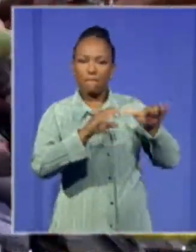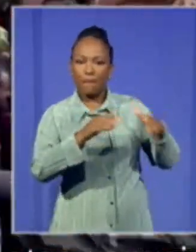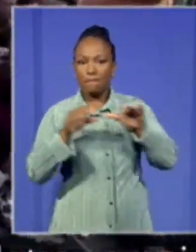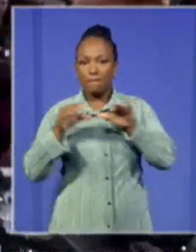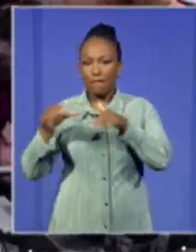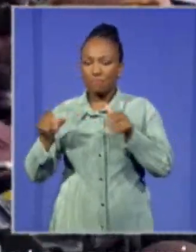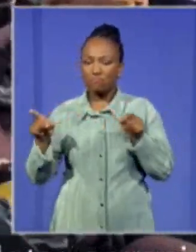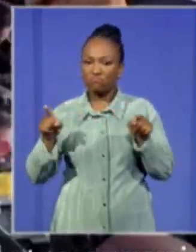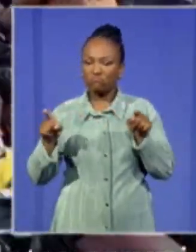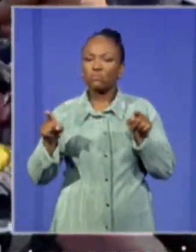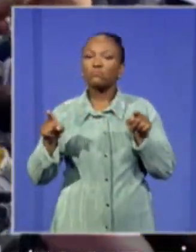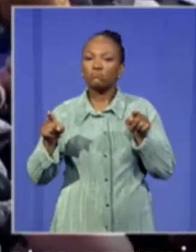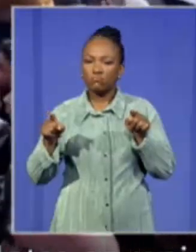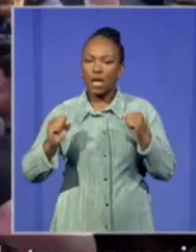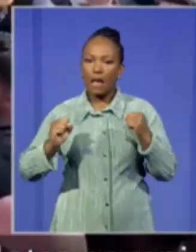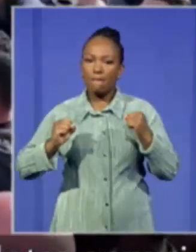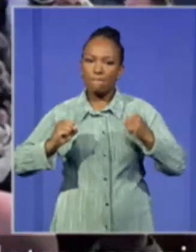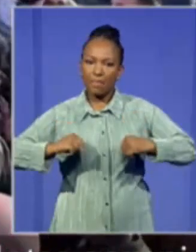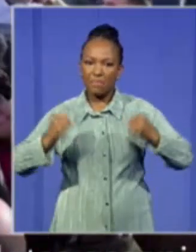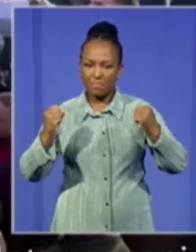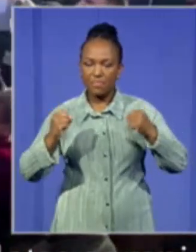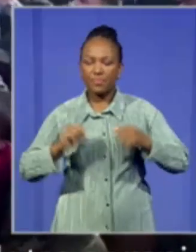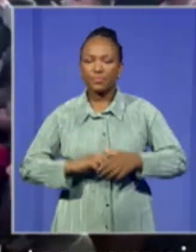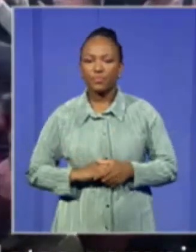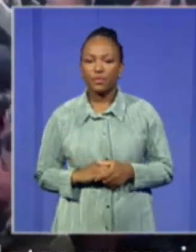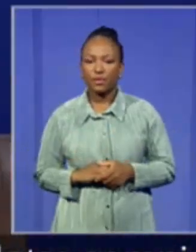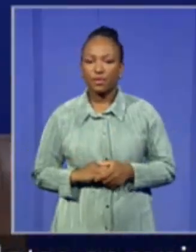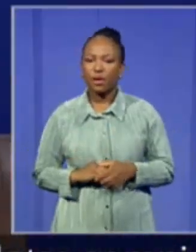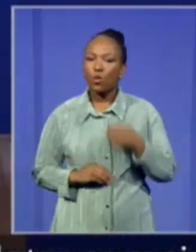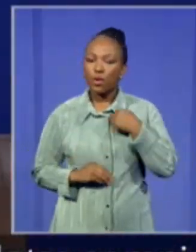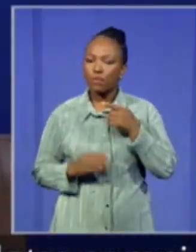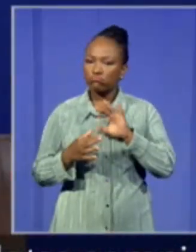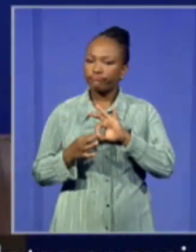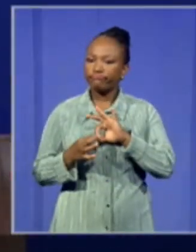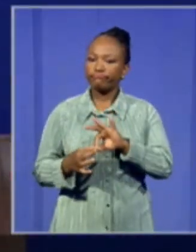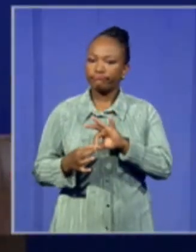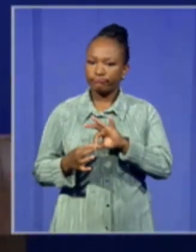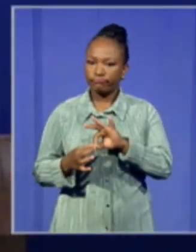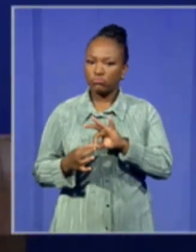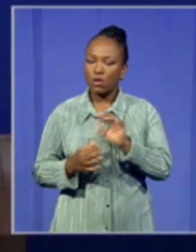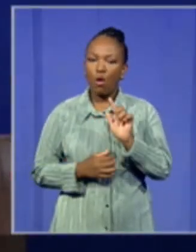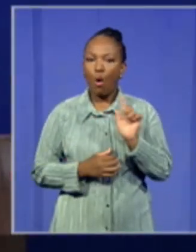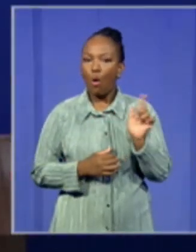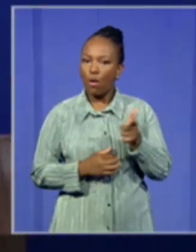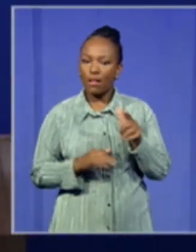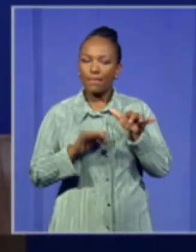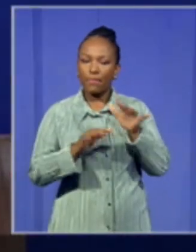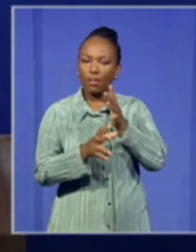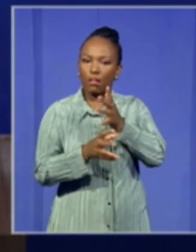tlotla tumalano eo. We are committed to release all our hostages.